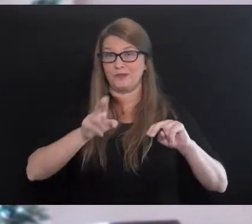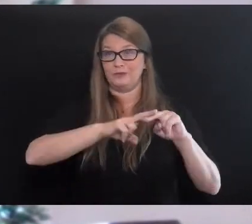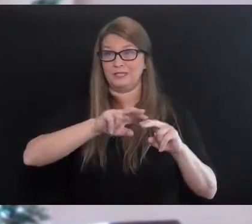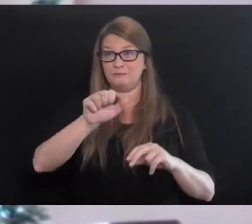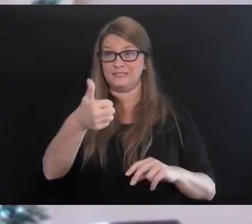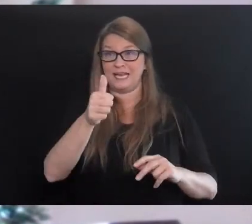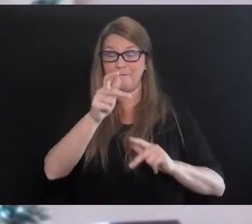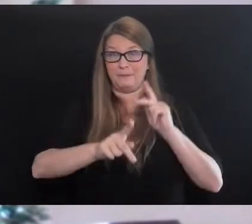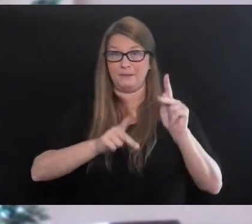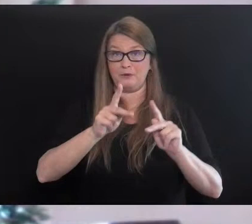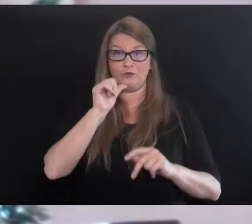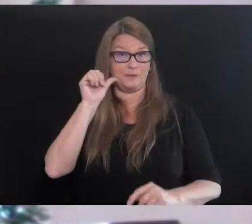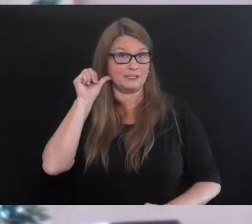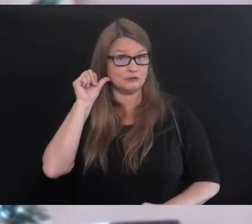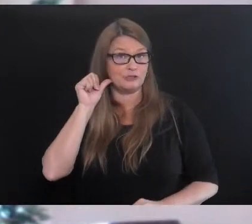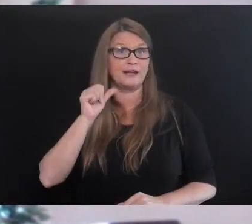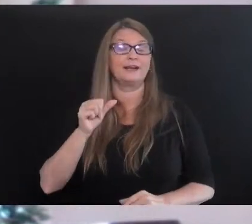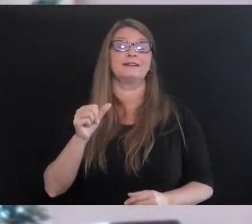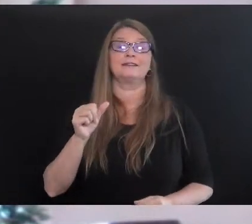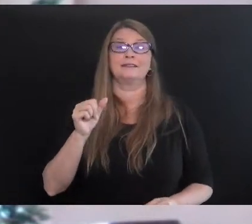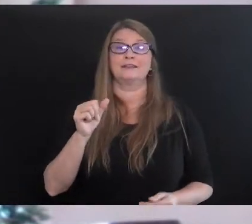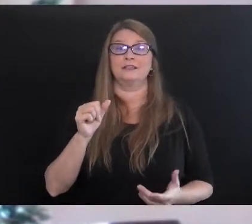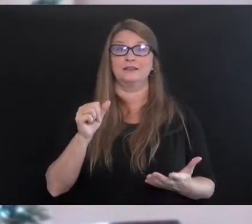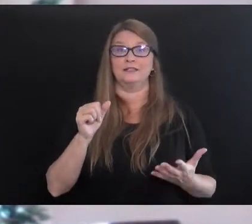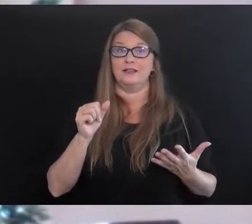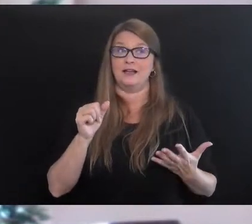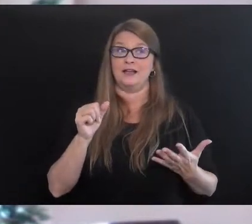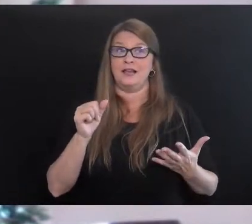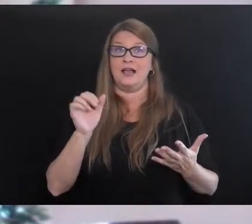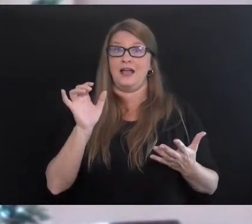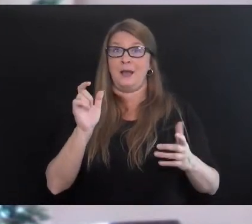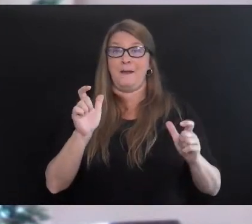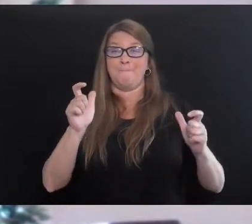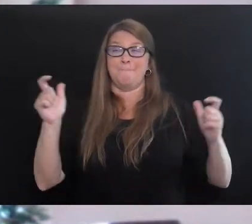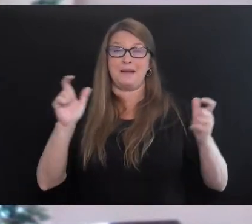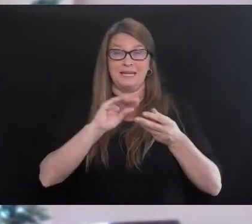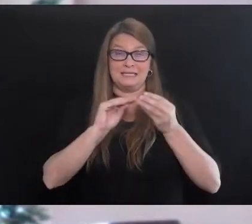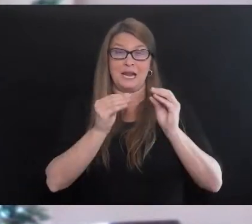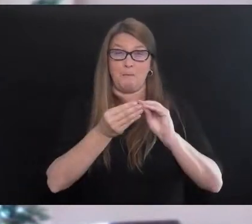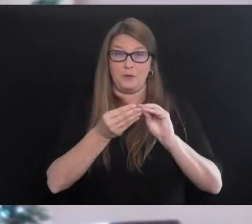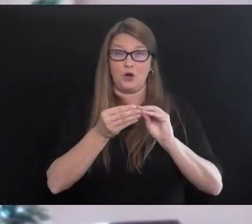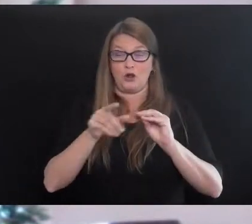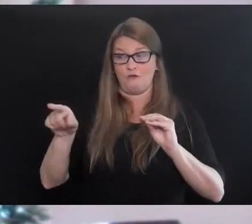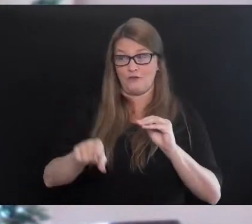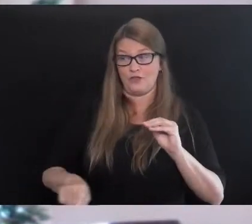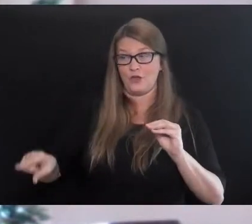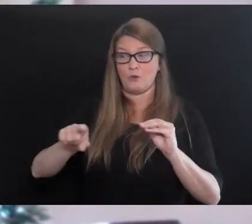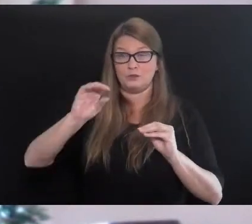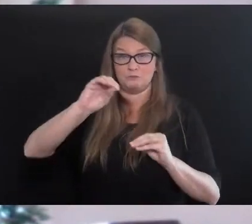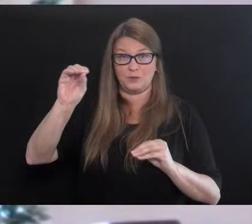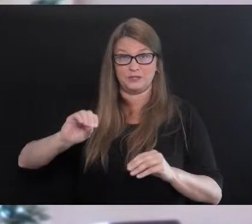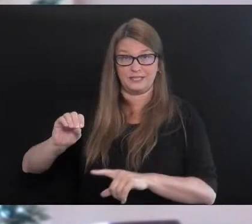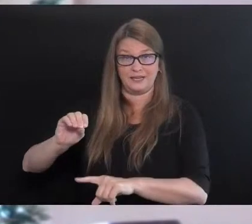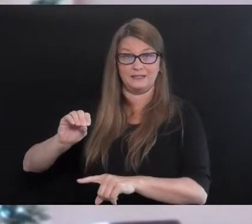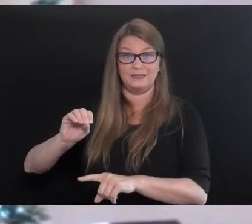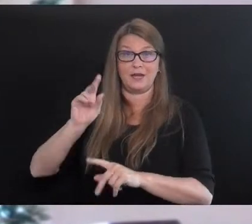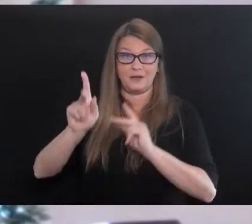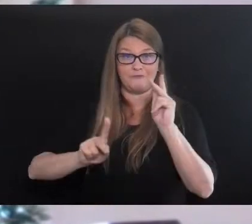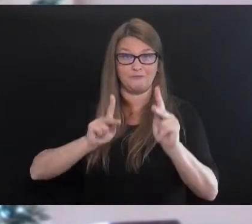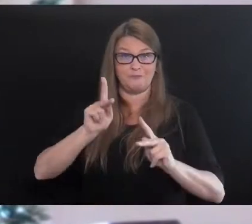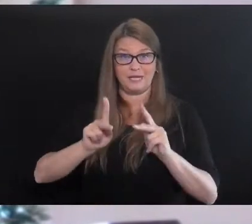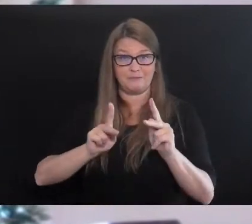yesterday. As the governor said, that a great percent of these people, about 88% or so of these folks in